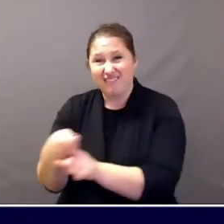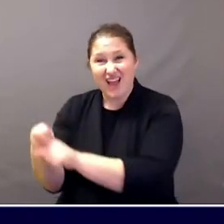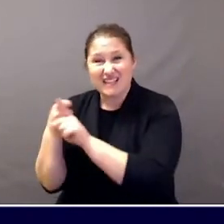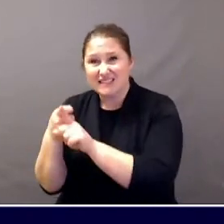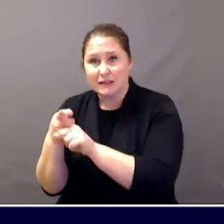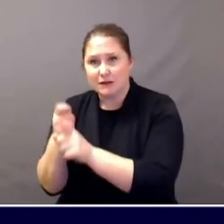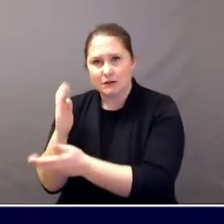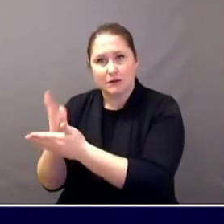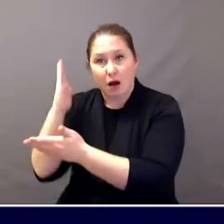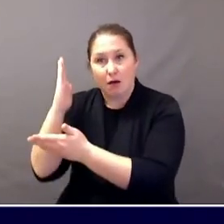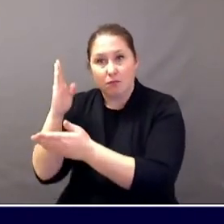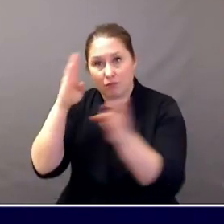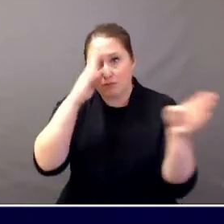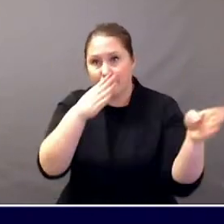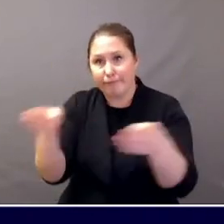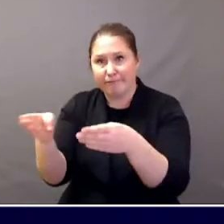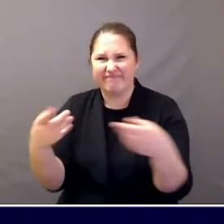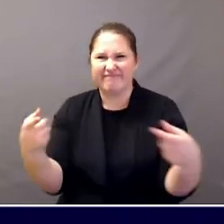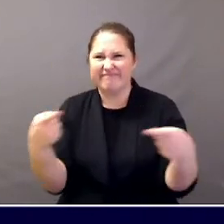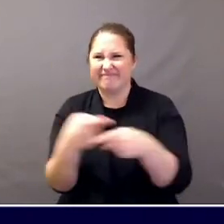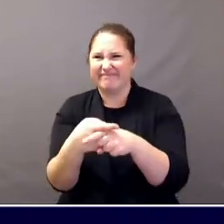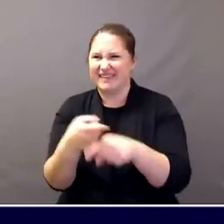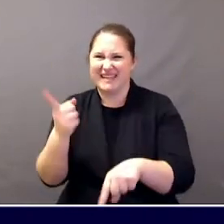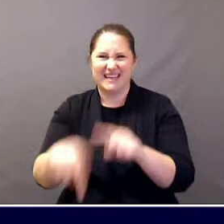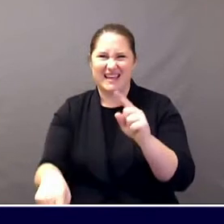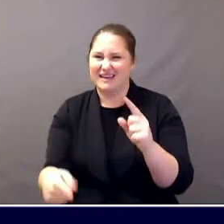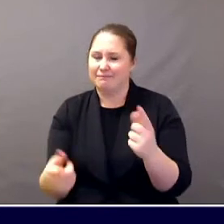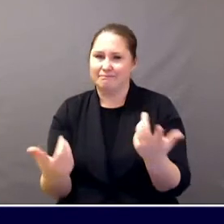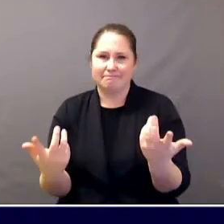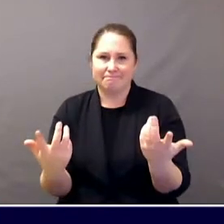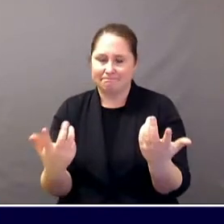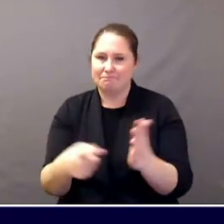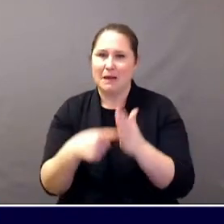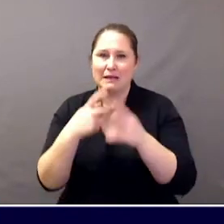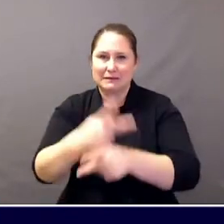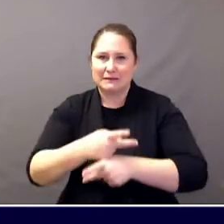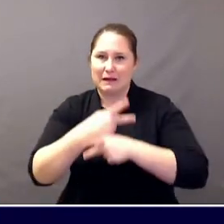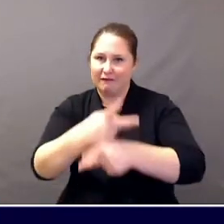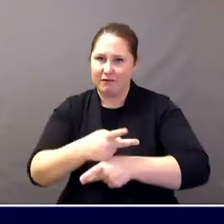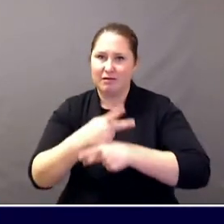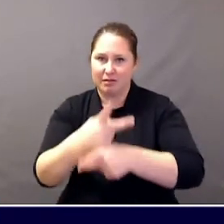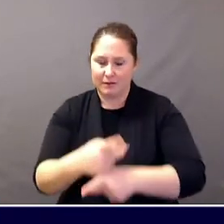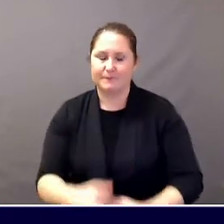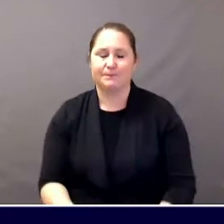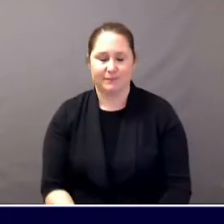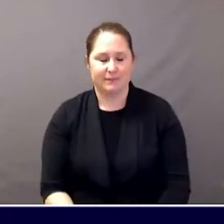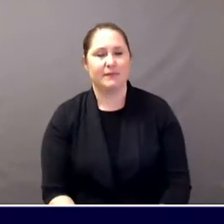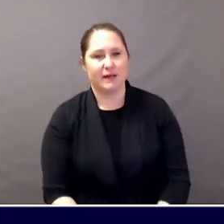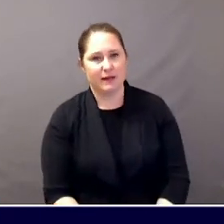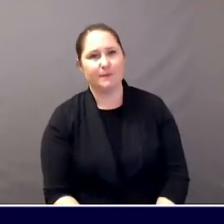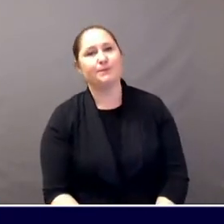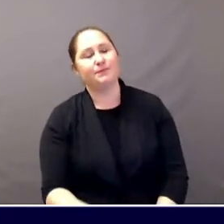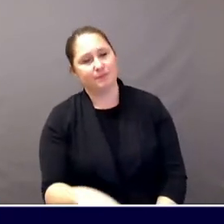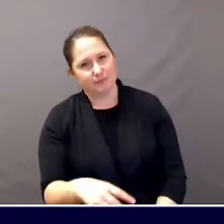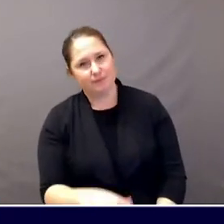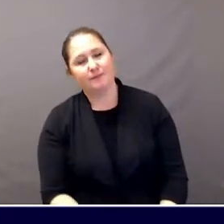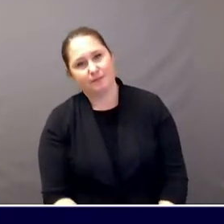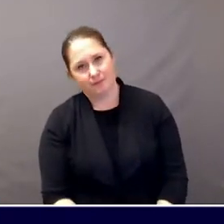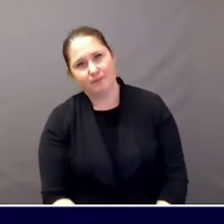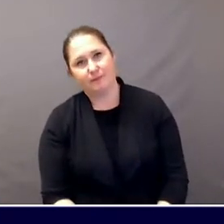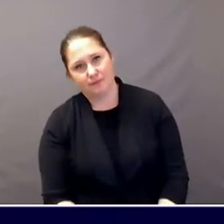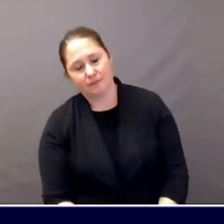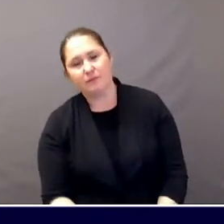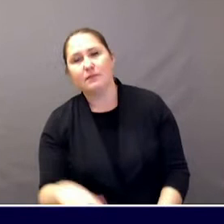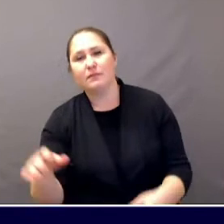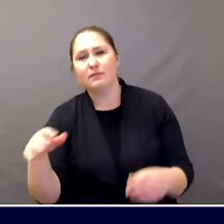Thank you. And if I could do one more quick, I know you've talked about the, I guess the qualifications you're looking for these community